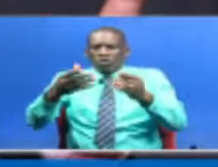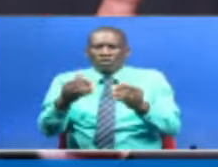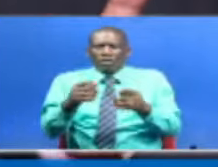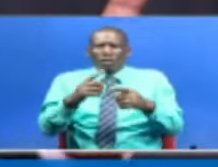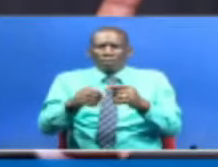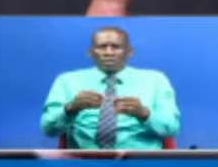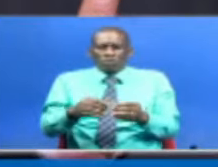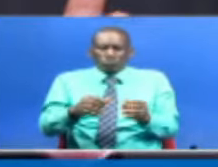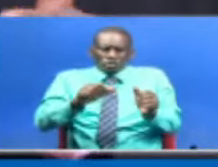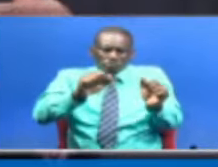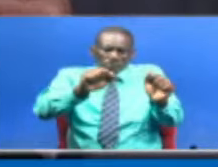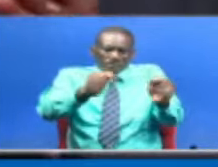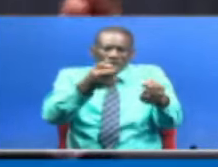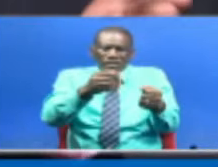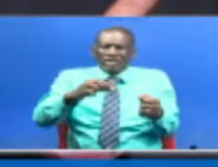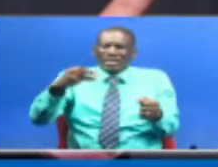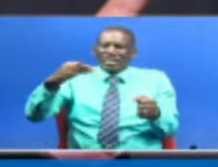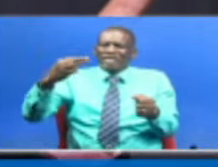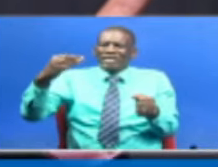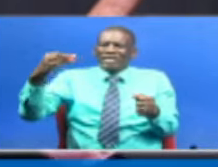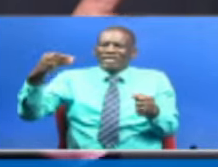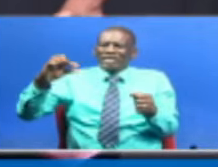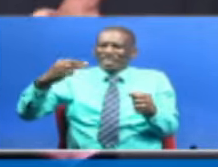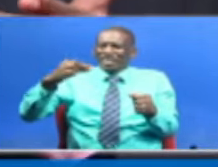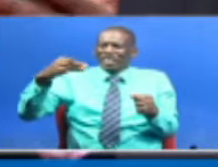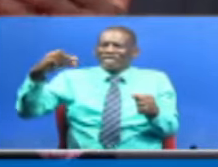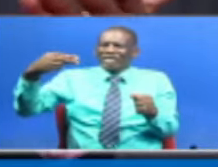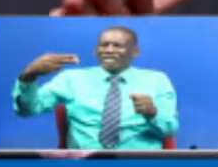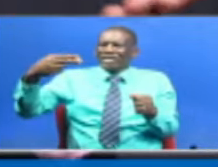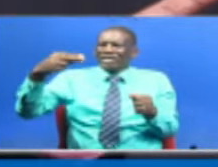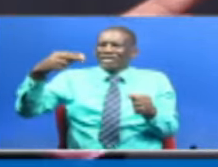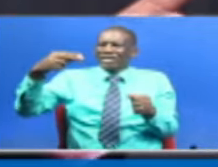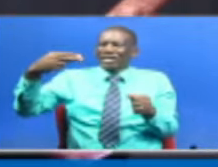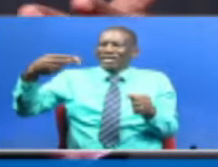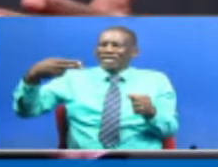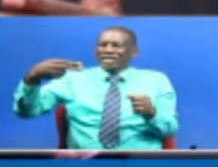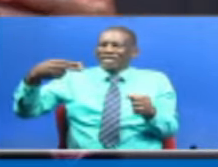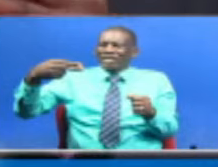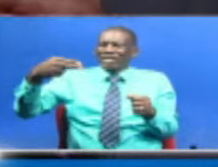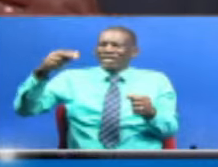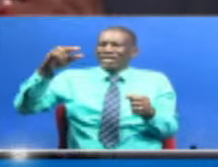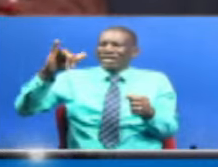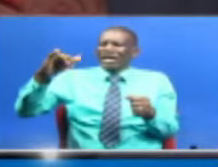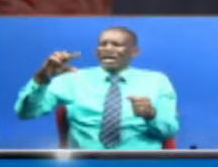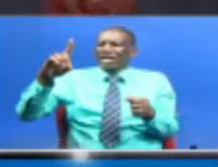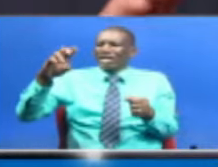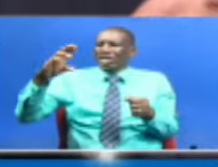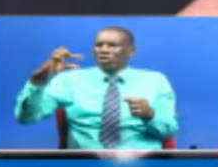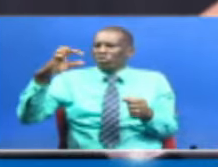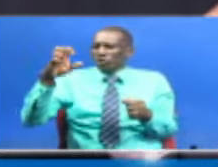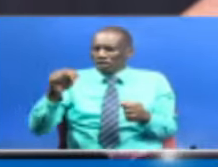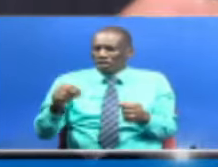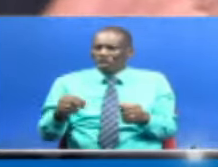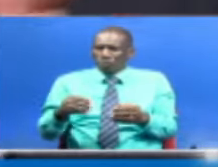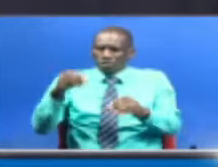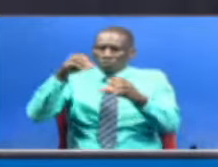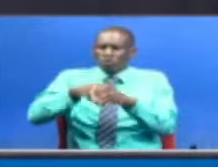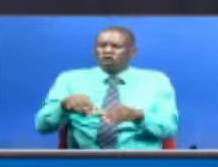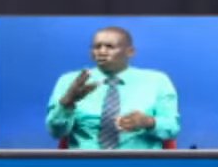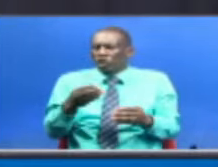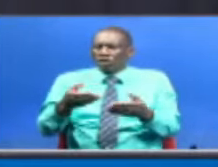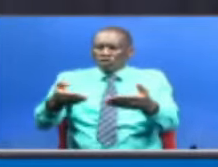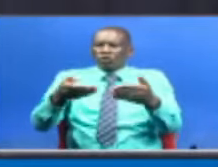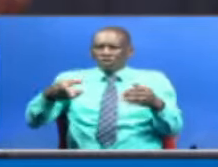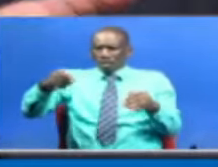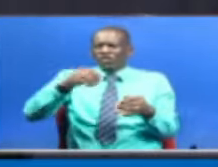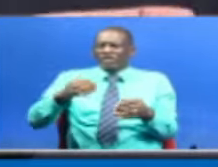electrolyzers, which splits water. Water is H2O. and gives us hydrogen and releases